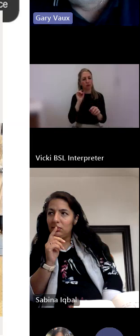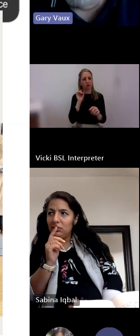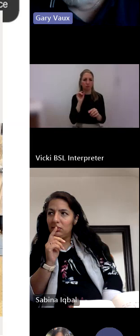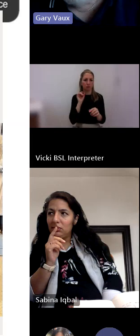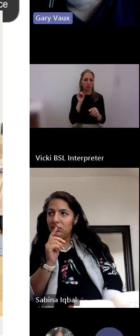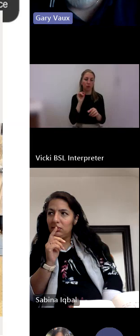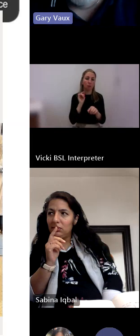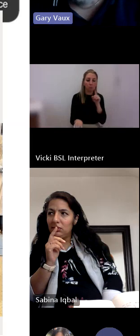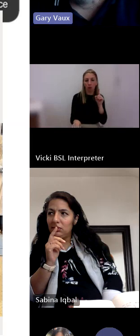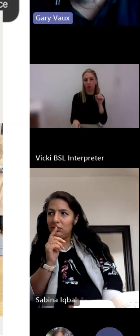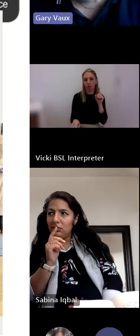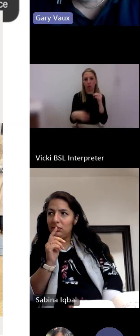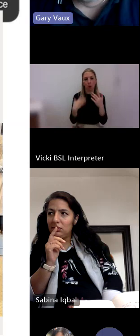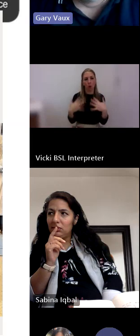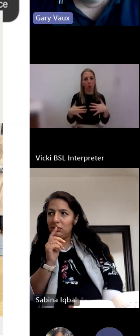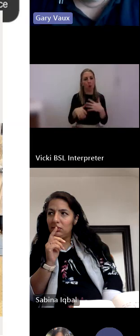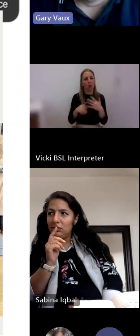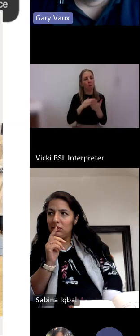food shopping.